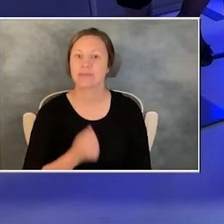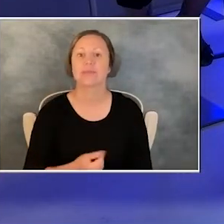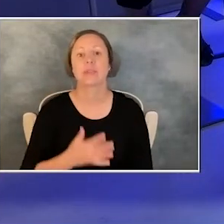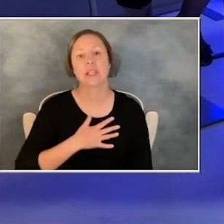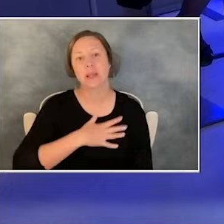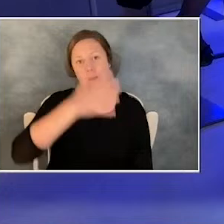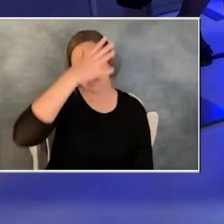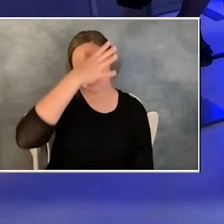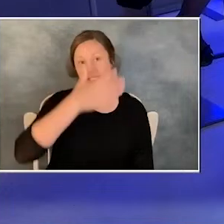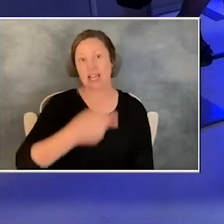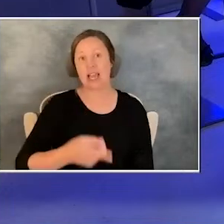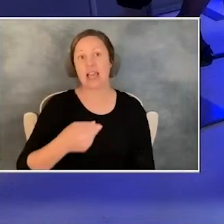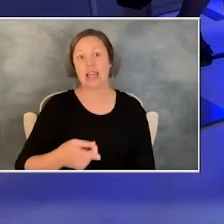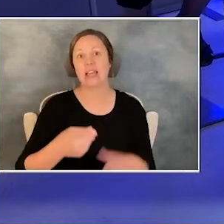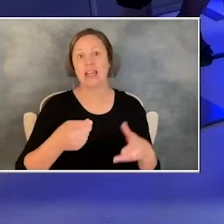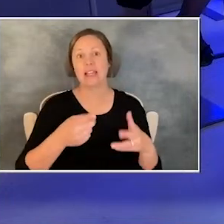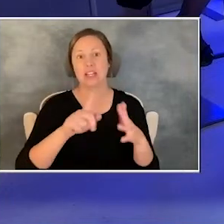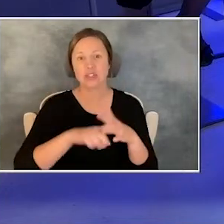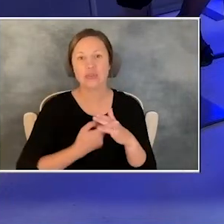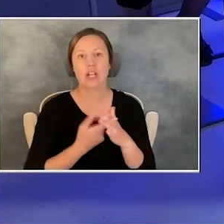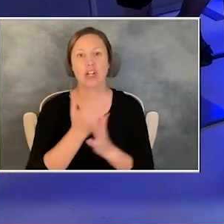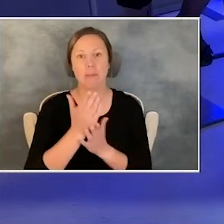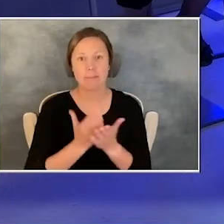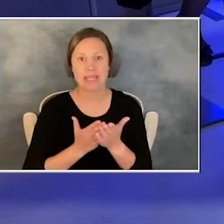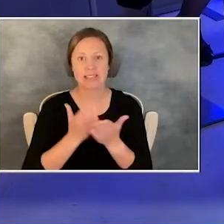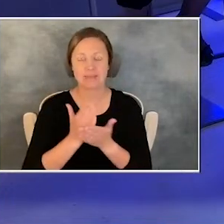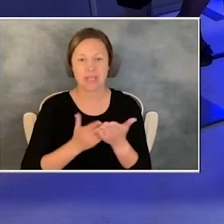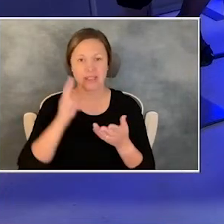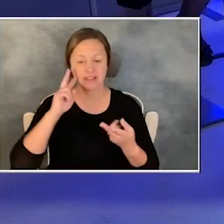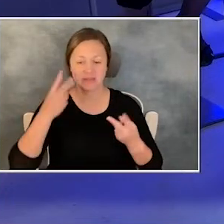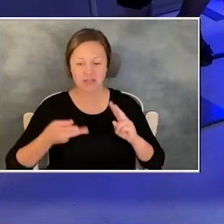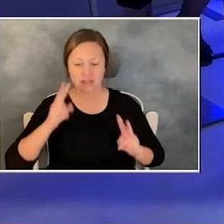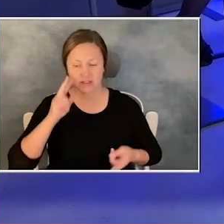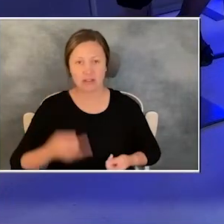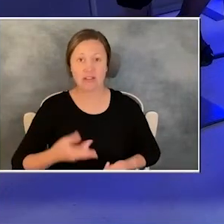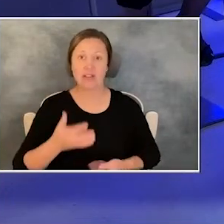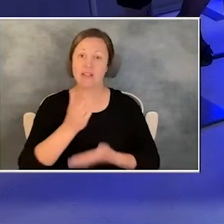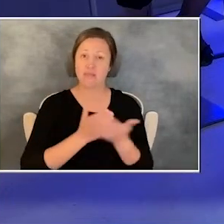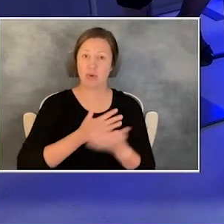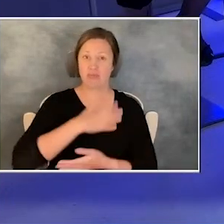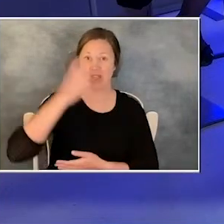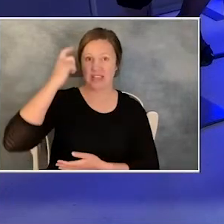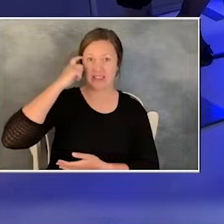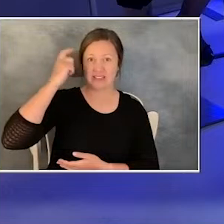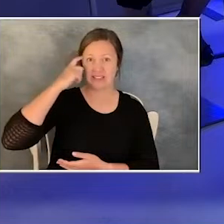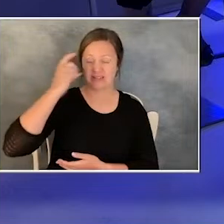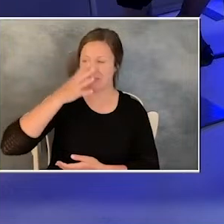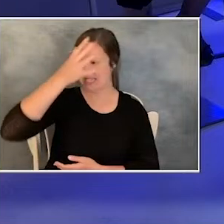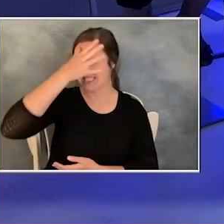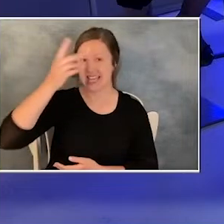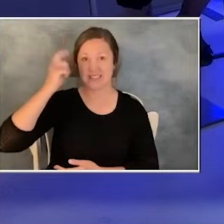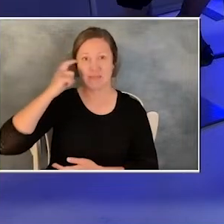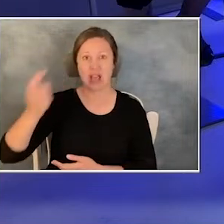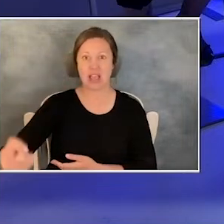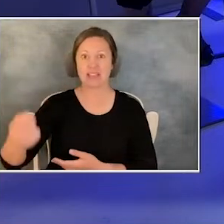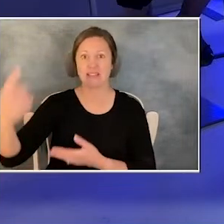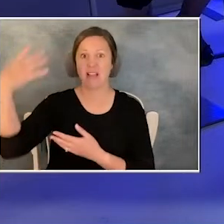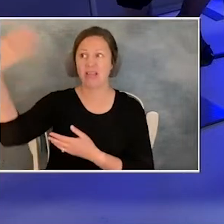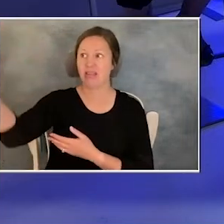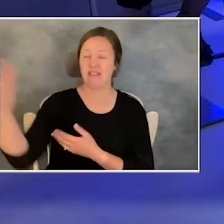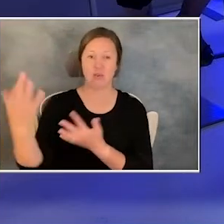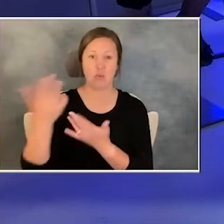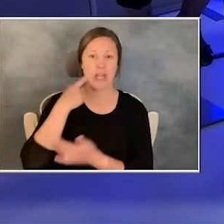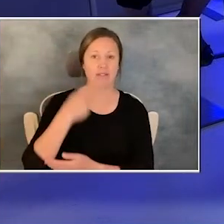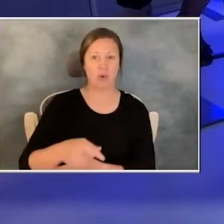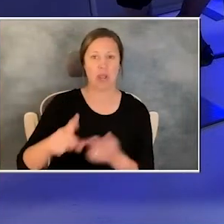leaving in pieces. So are the parts of my dad's mind that have already left just waiting for the rest of him on the other side? How does it work? I